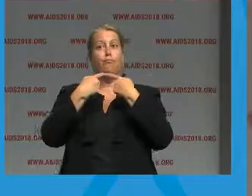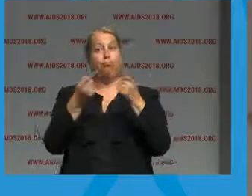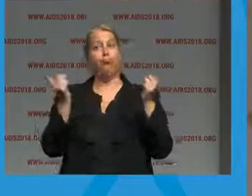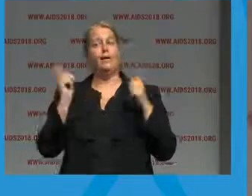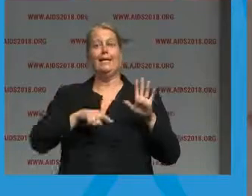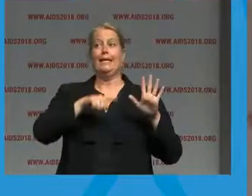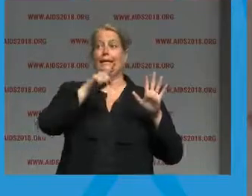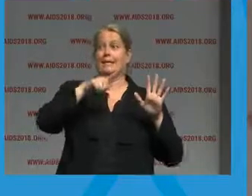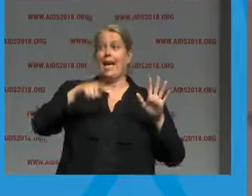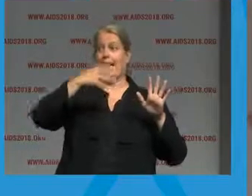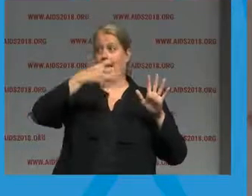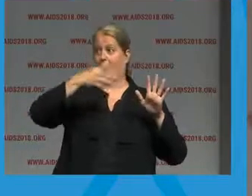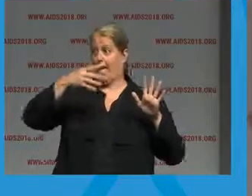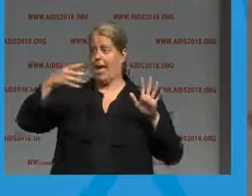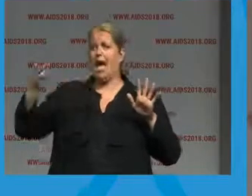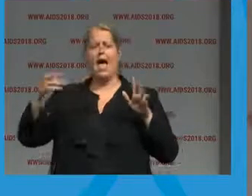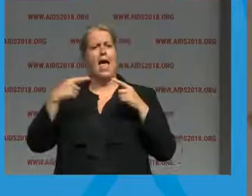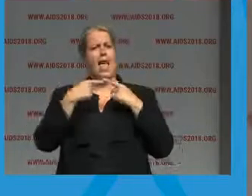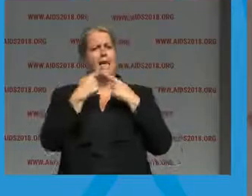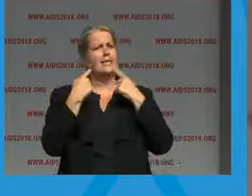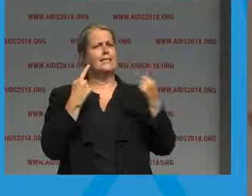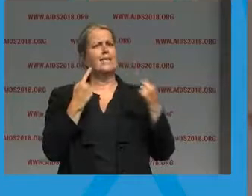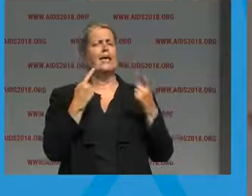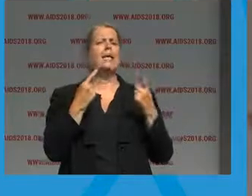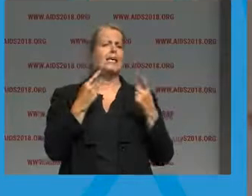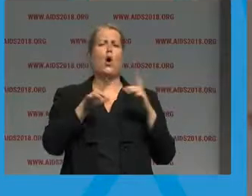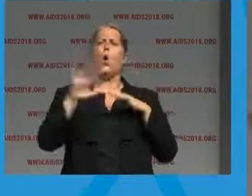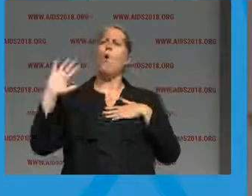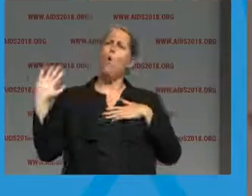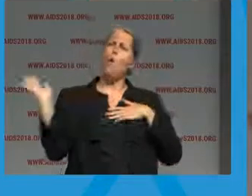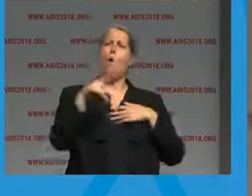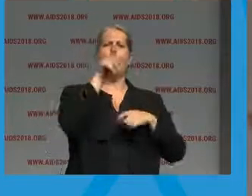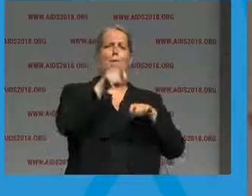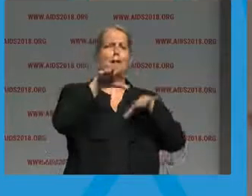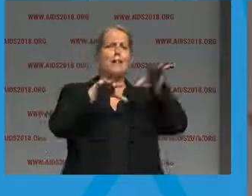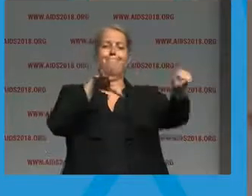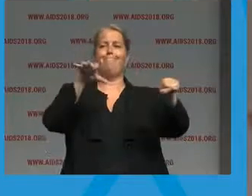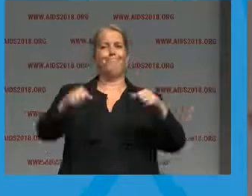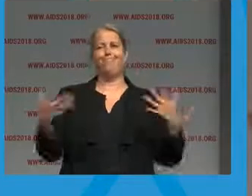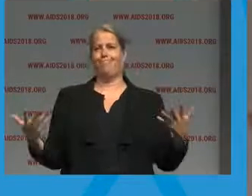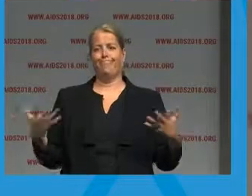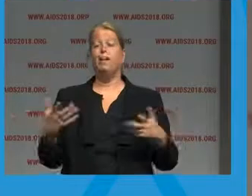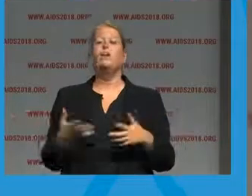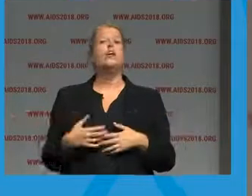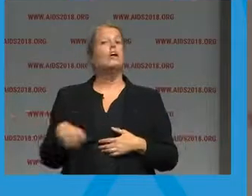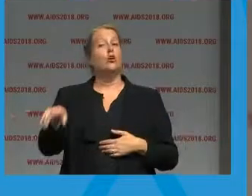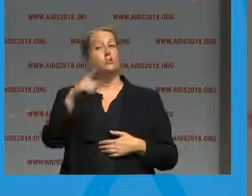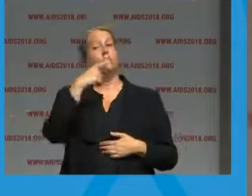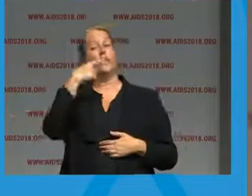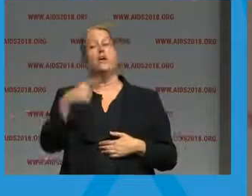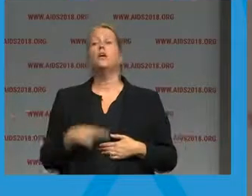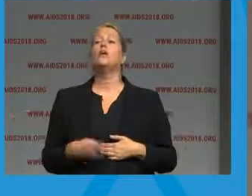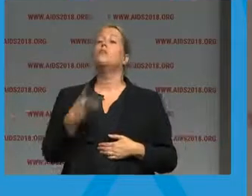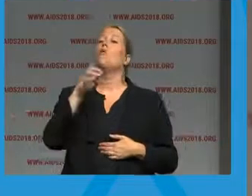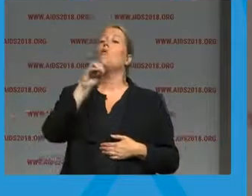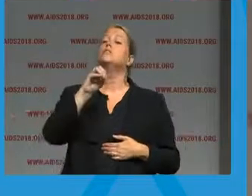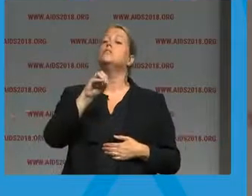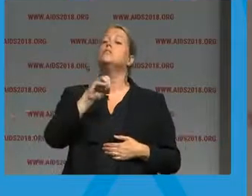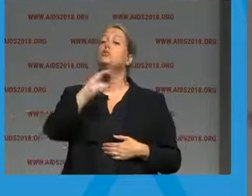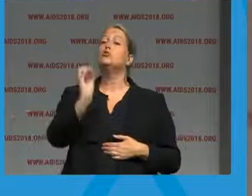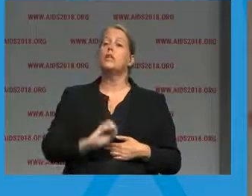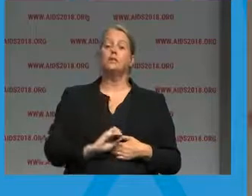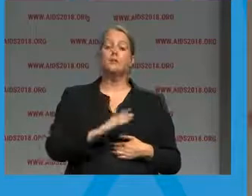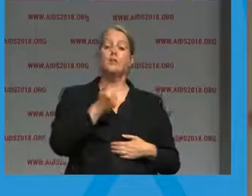there are people that are being missed. We have heard that 40% of the people with TB are being missed by the health